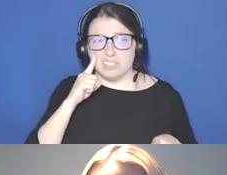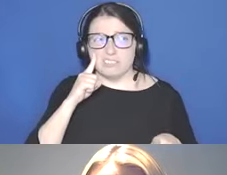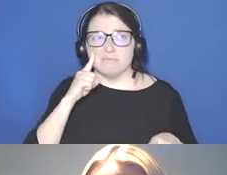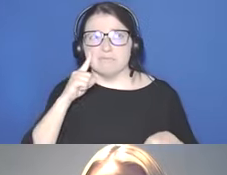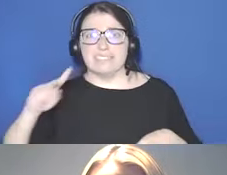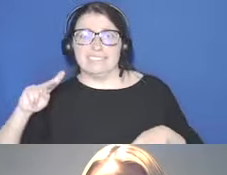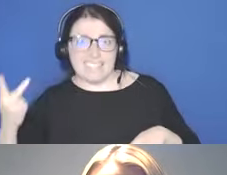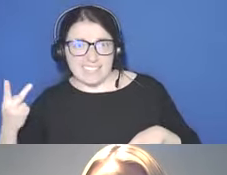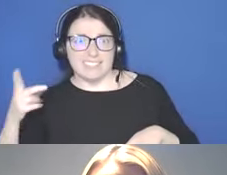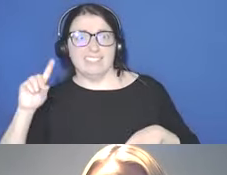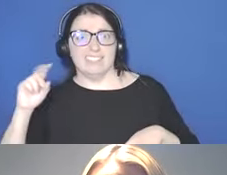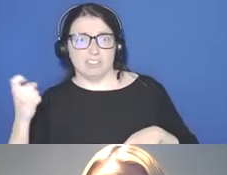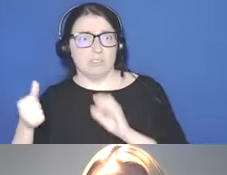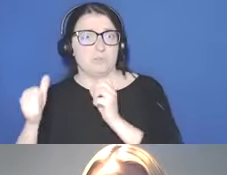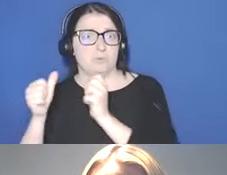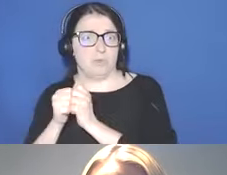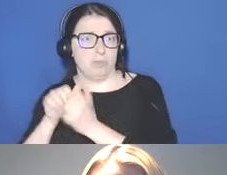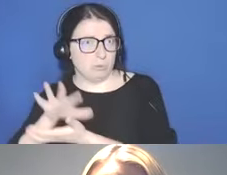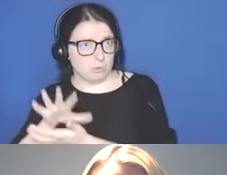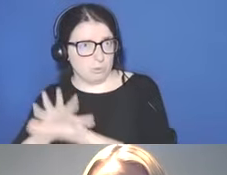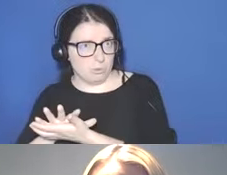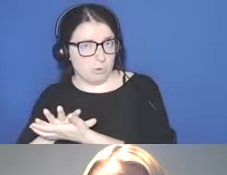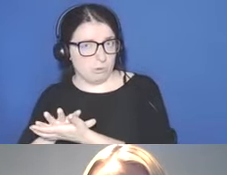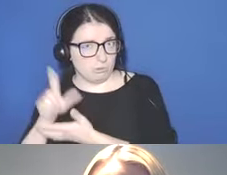that classification?